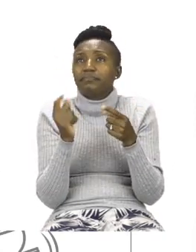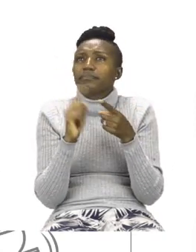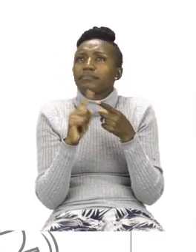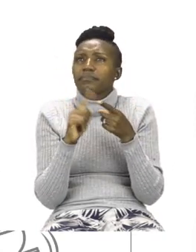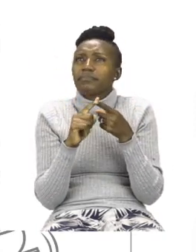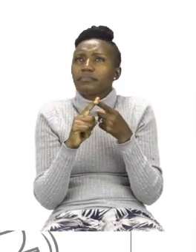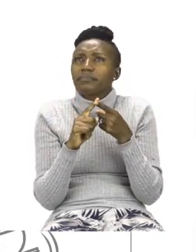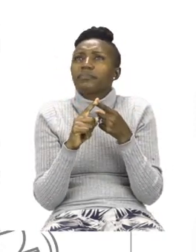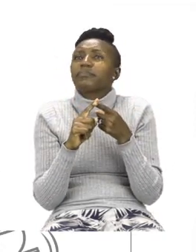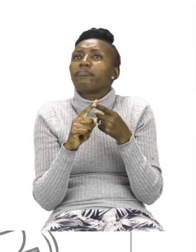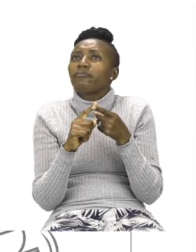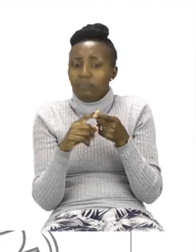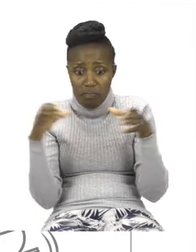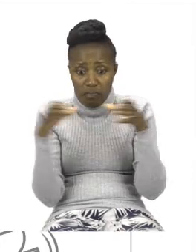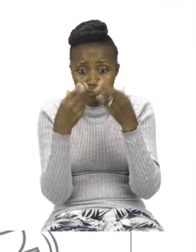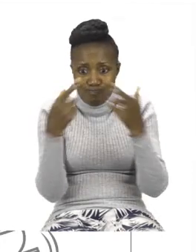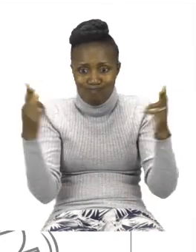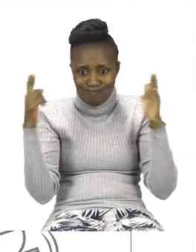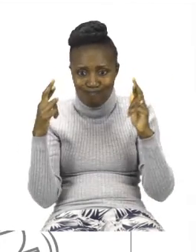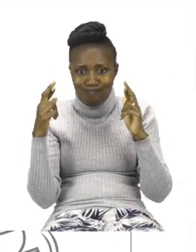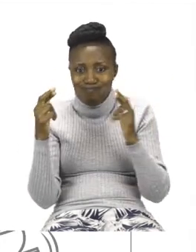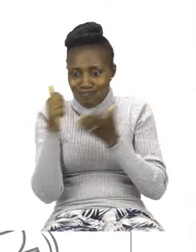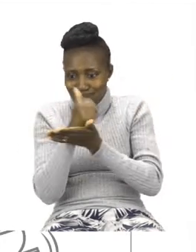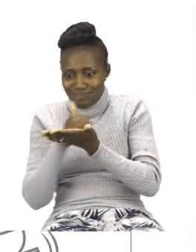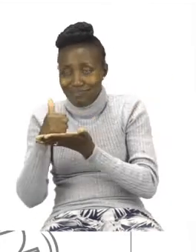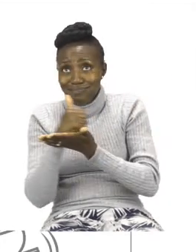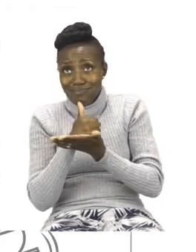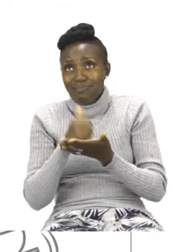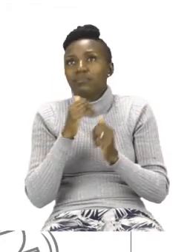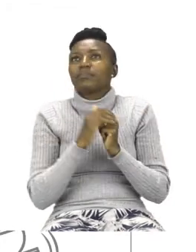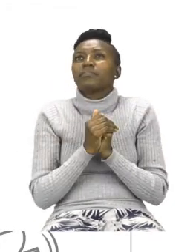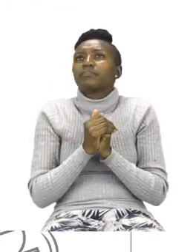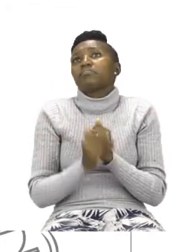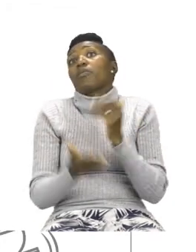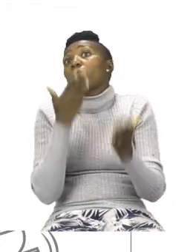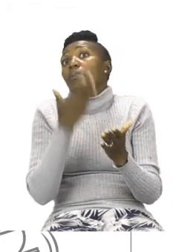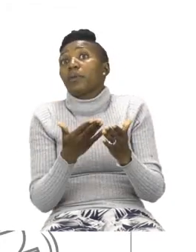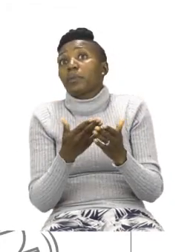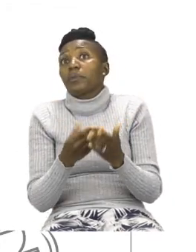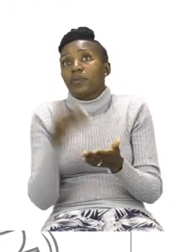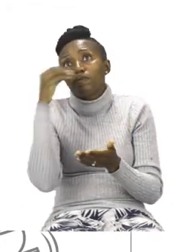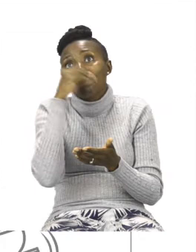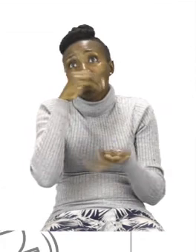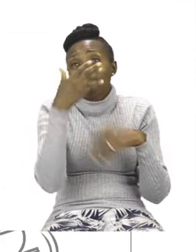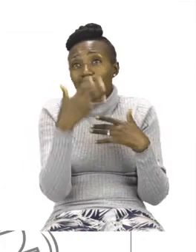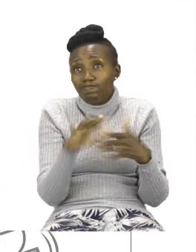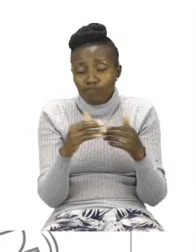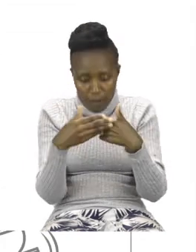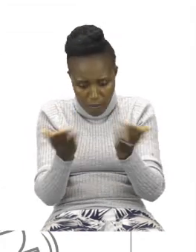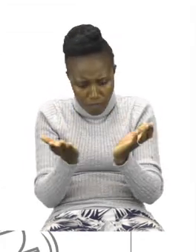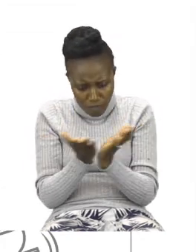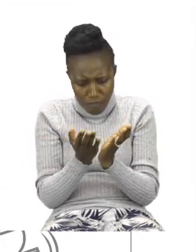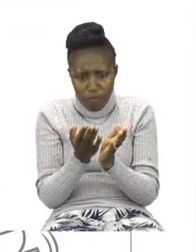cleaning up after yourself. Let's say that you have just eaten your delicious meal and now